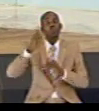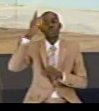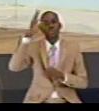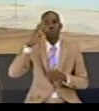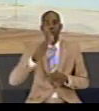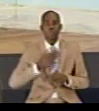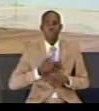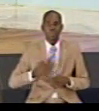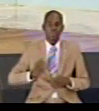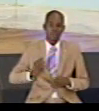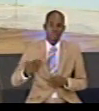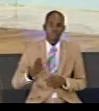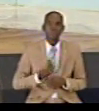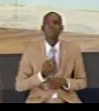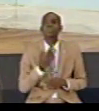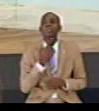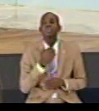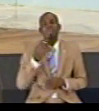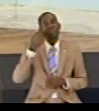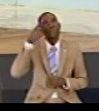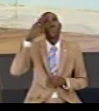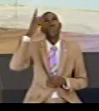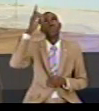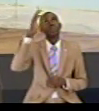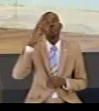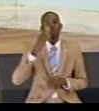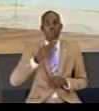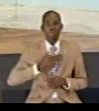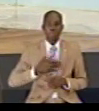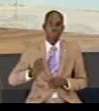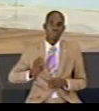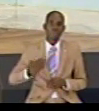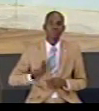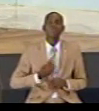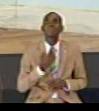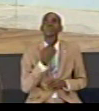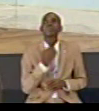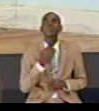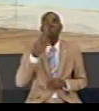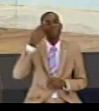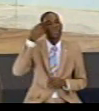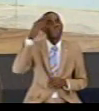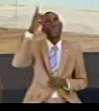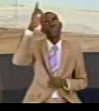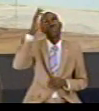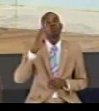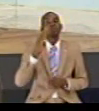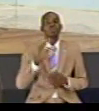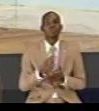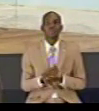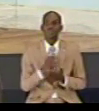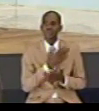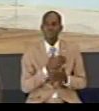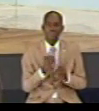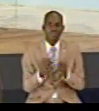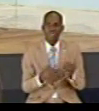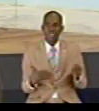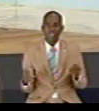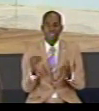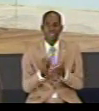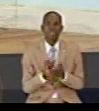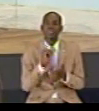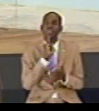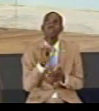soul thirsteth for God. My soul thirsteth for God. And everything that belongs to